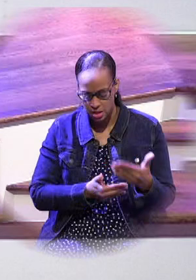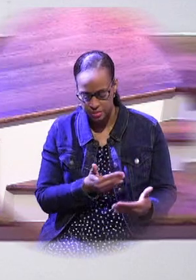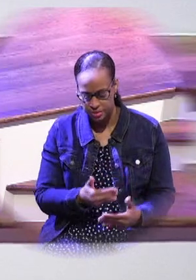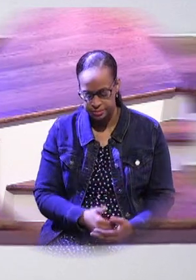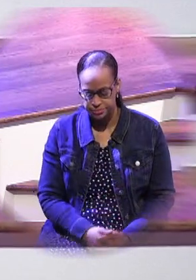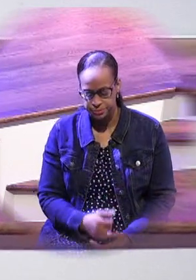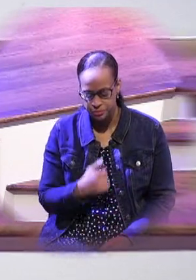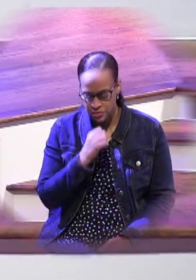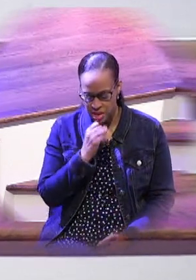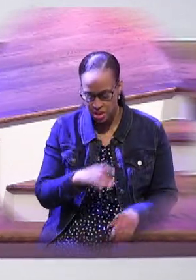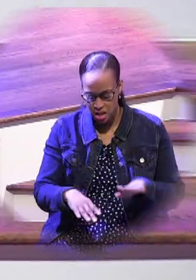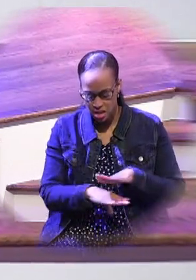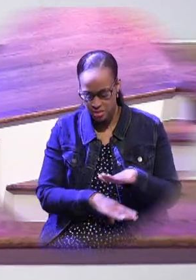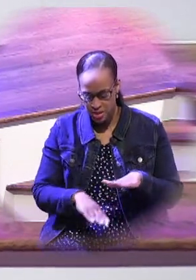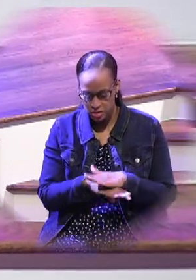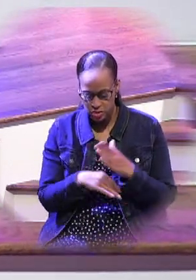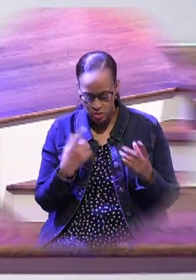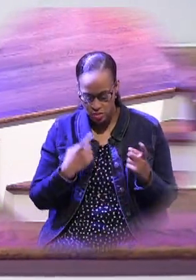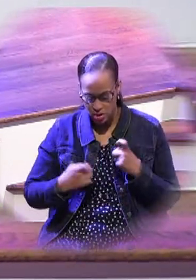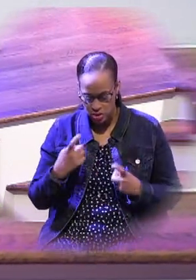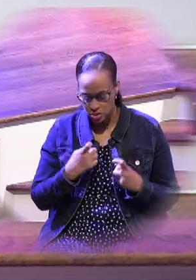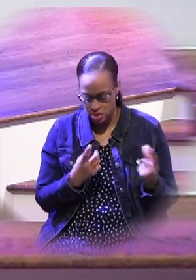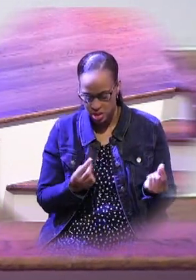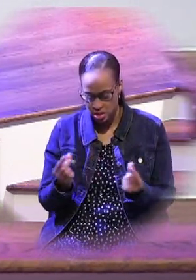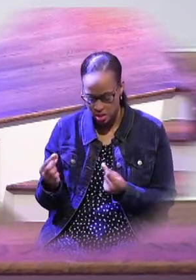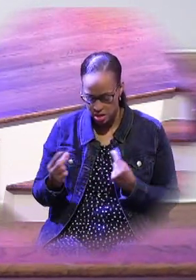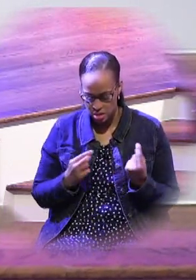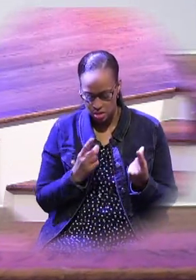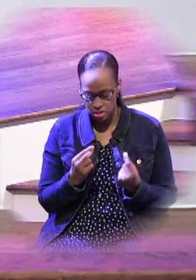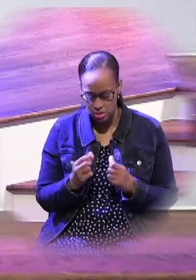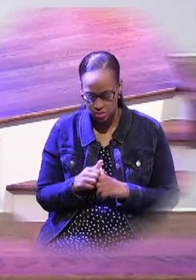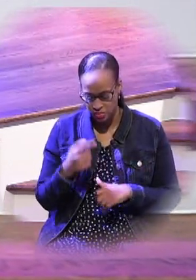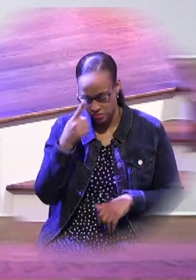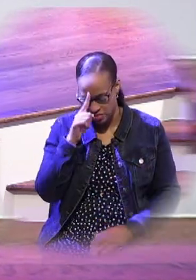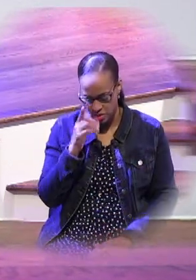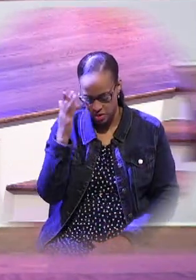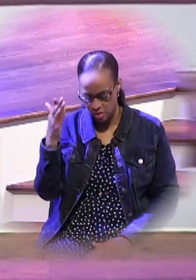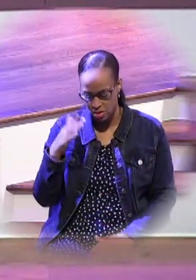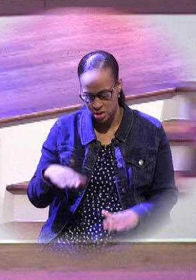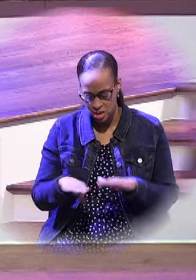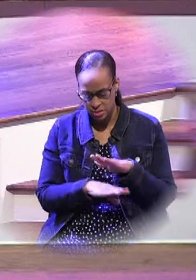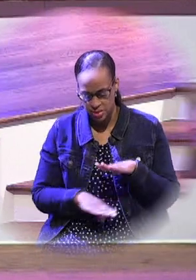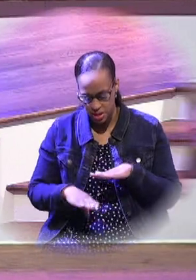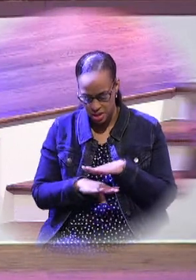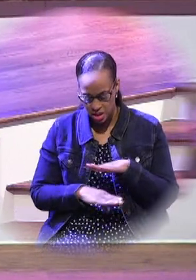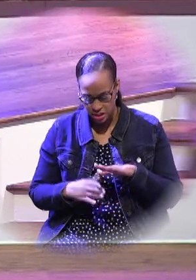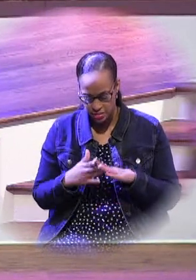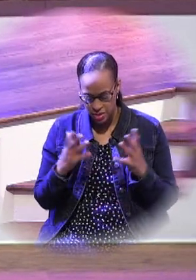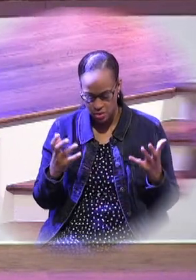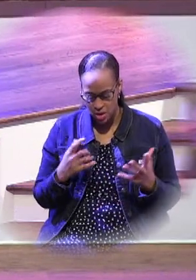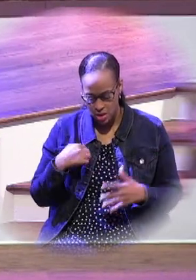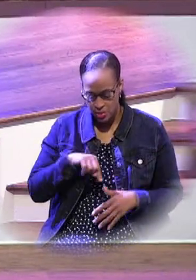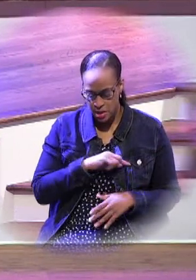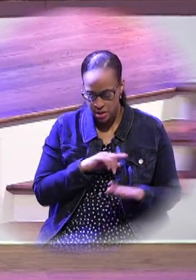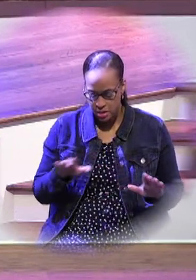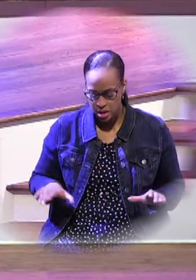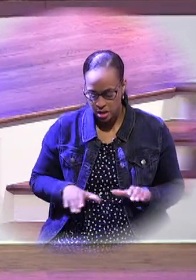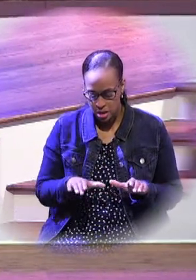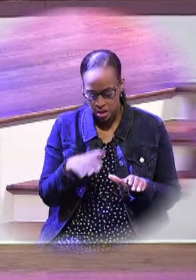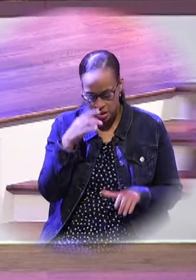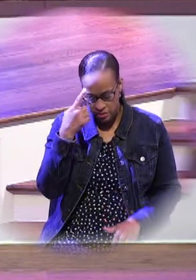not based on the question, what can we do for you? It is based on the statement of what you have done